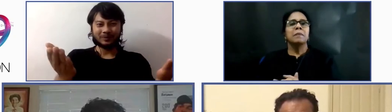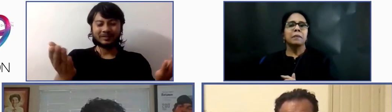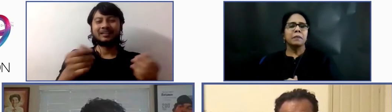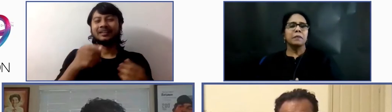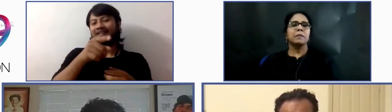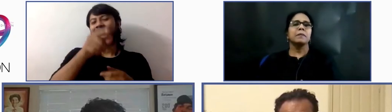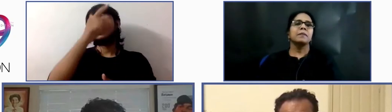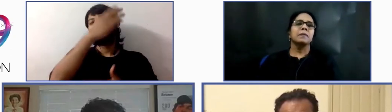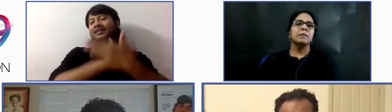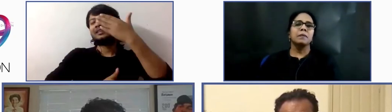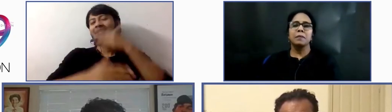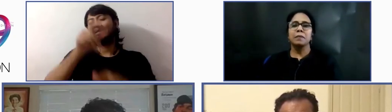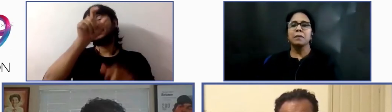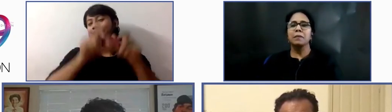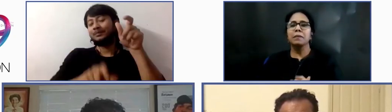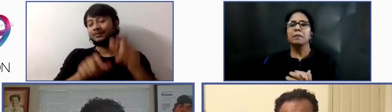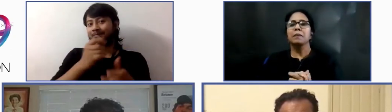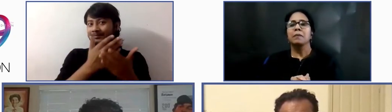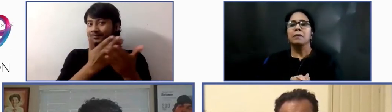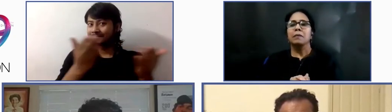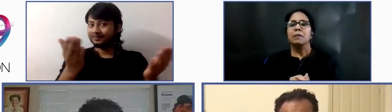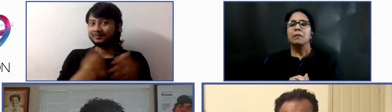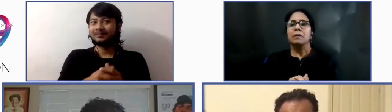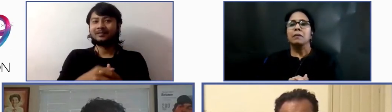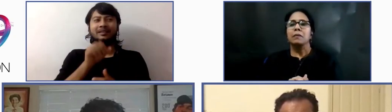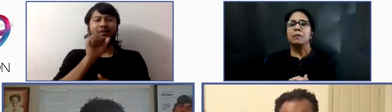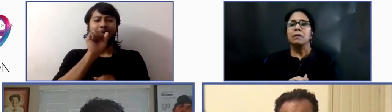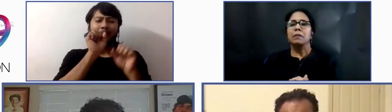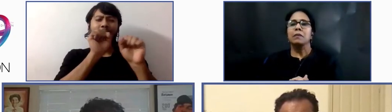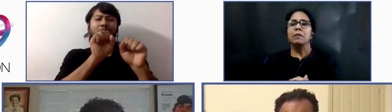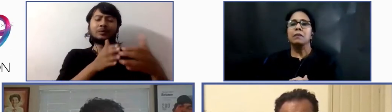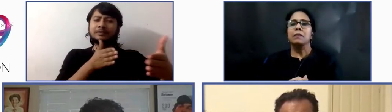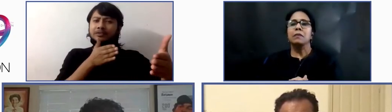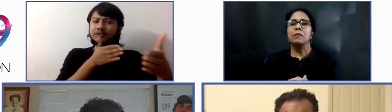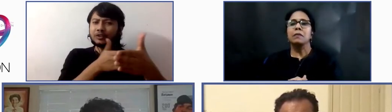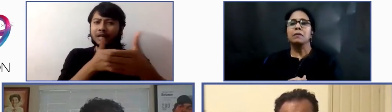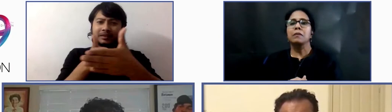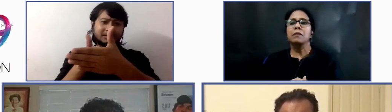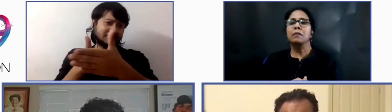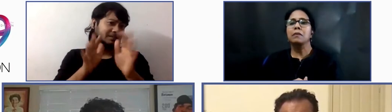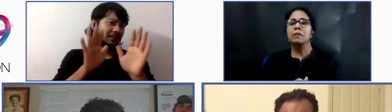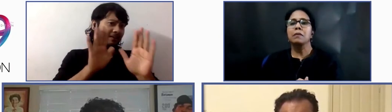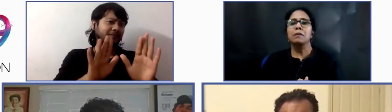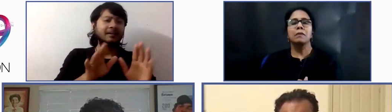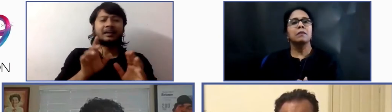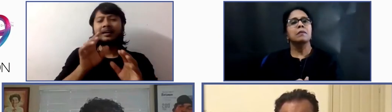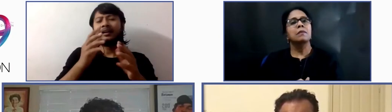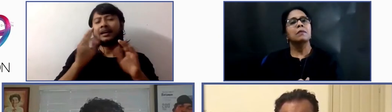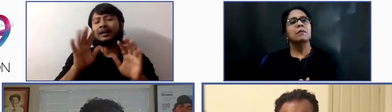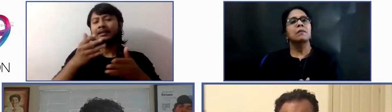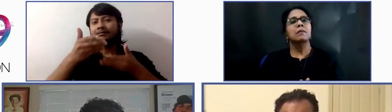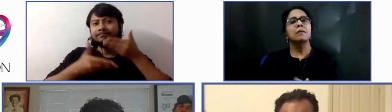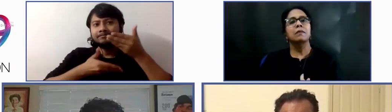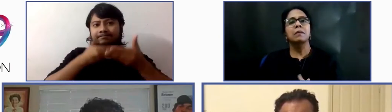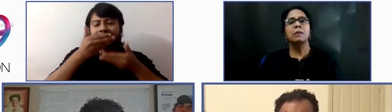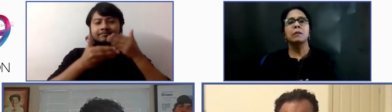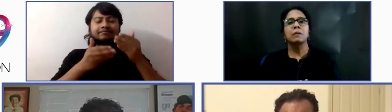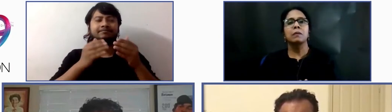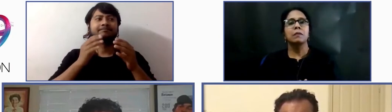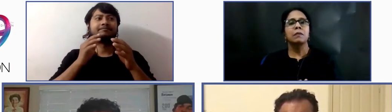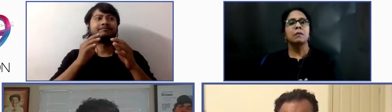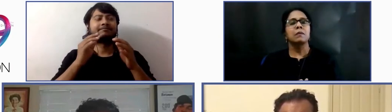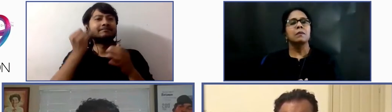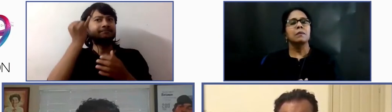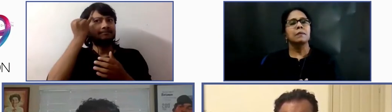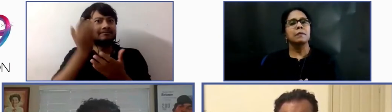disabilities and, you know, they are having their own challenges. Any final message to them, you know, how